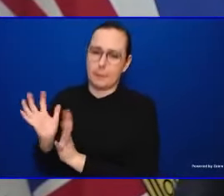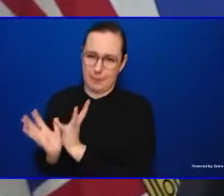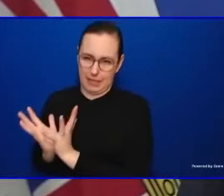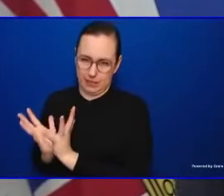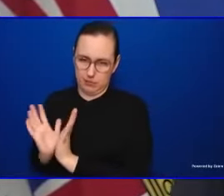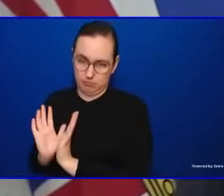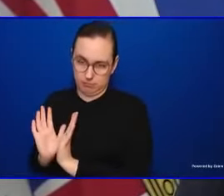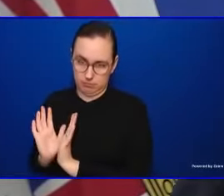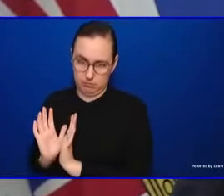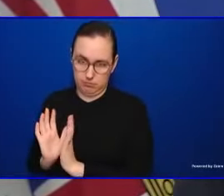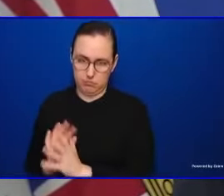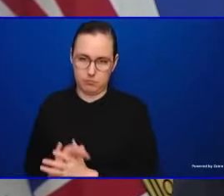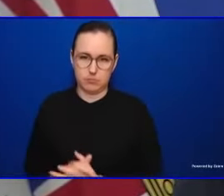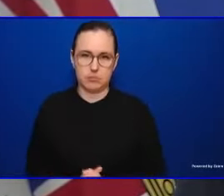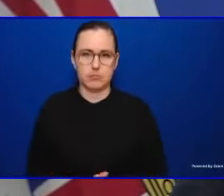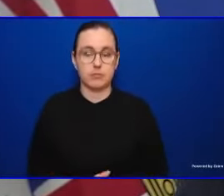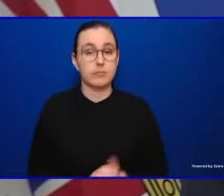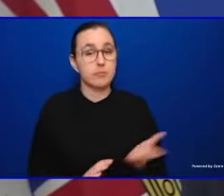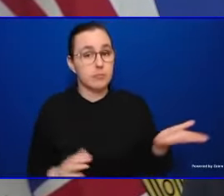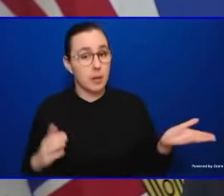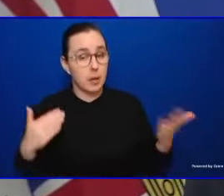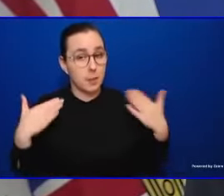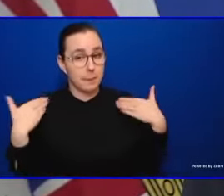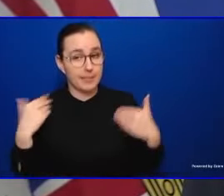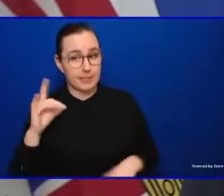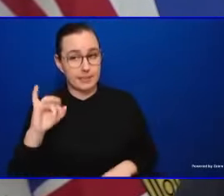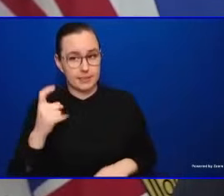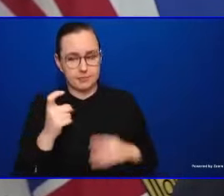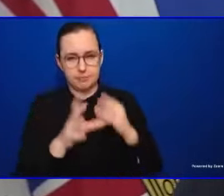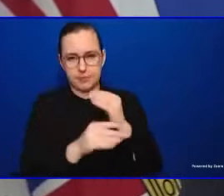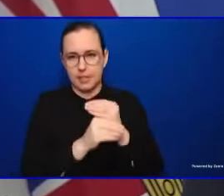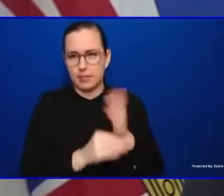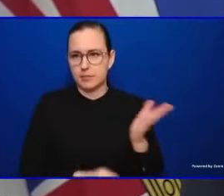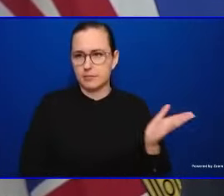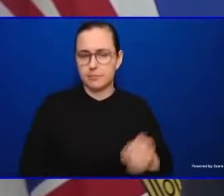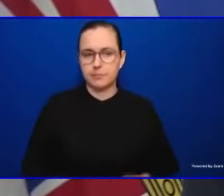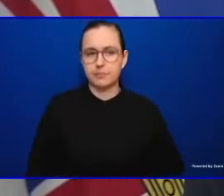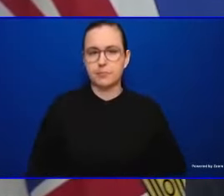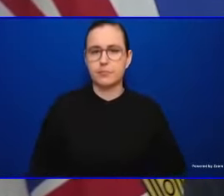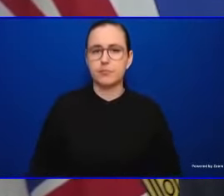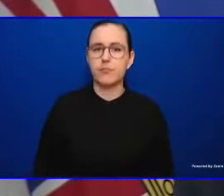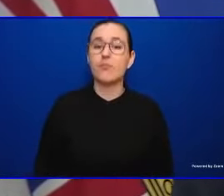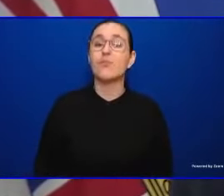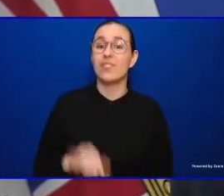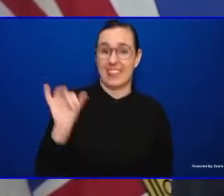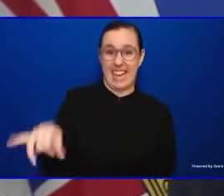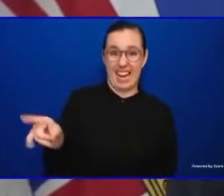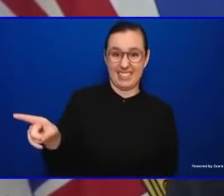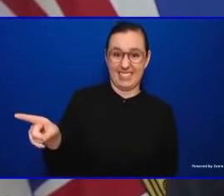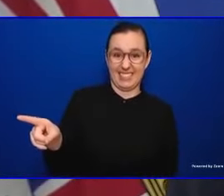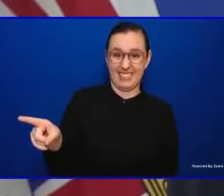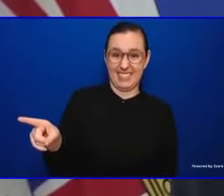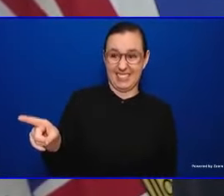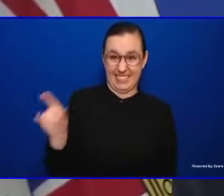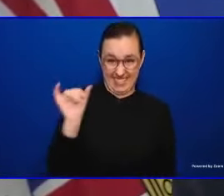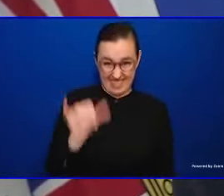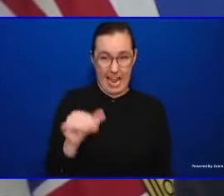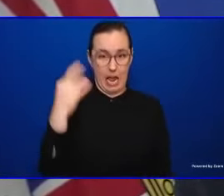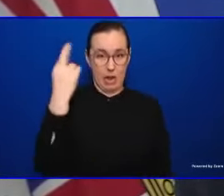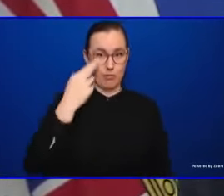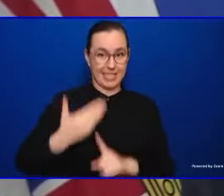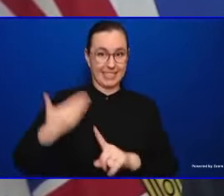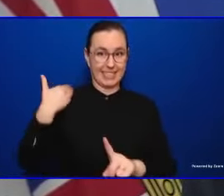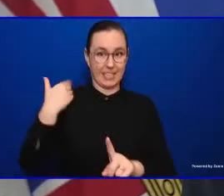Just to say that this is why we made the decision a number of weeks ago now that as of January 4th we were going to